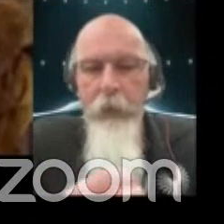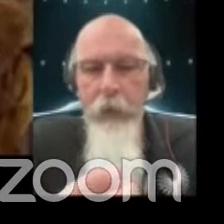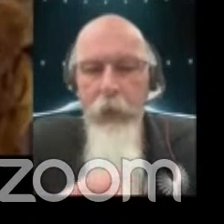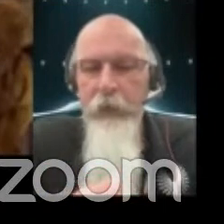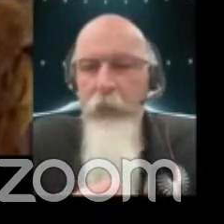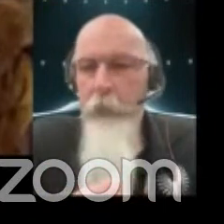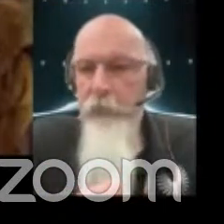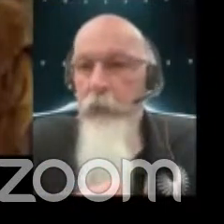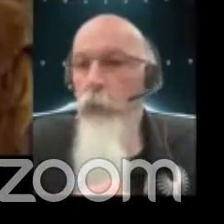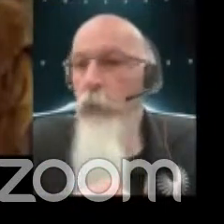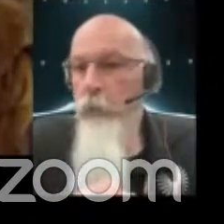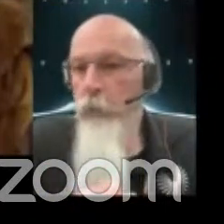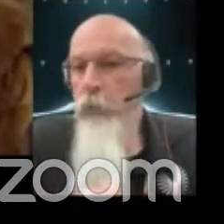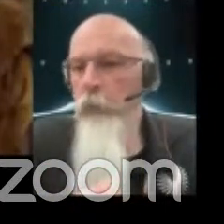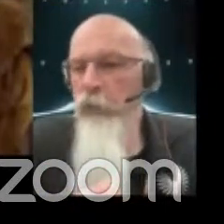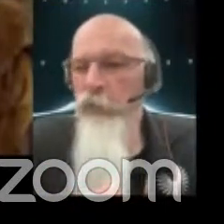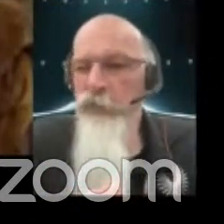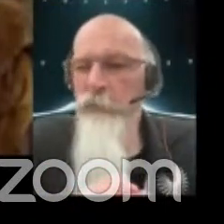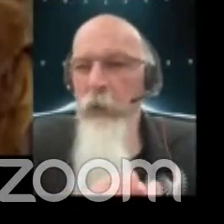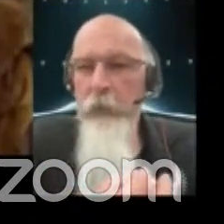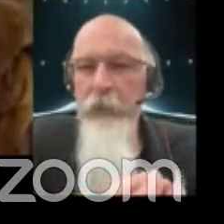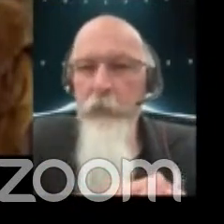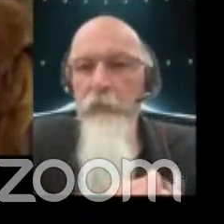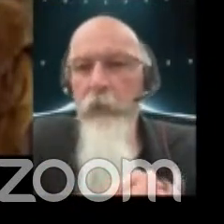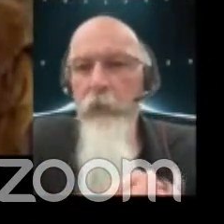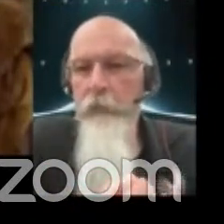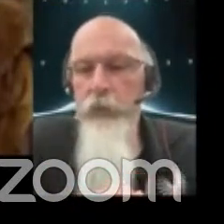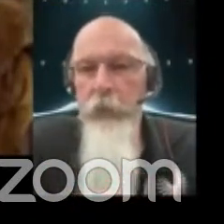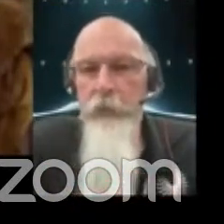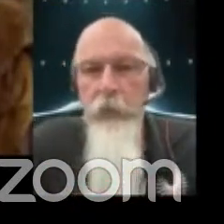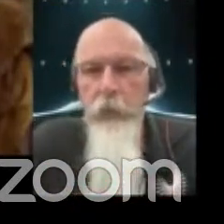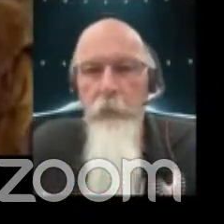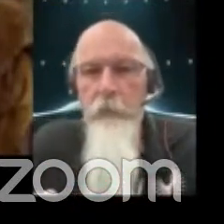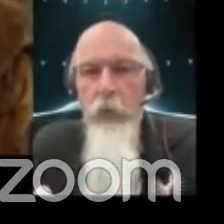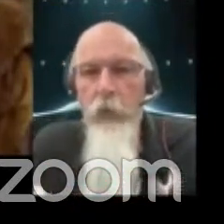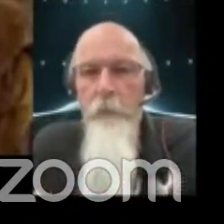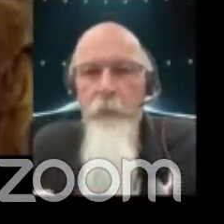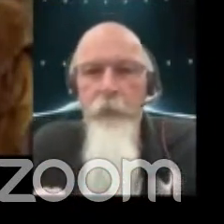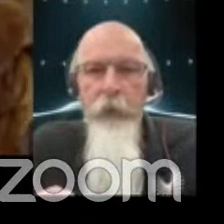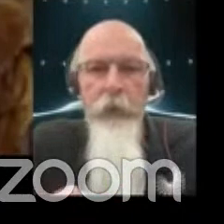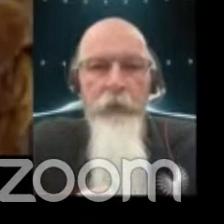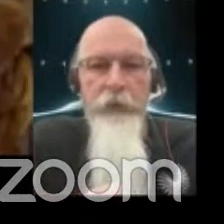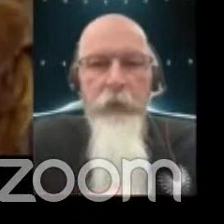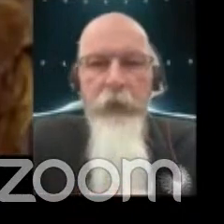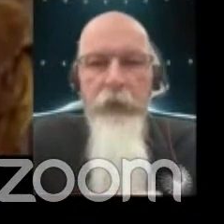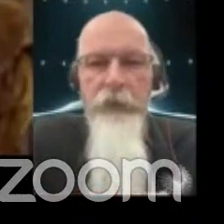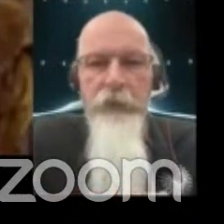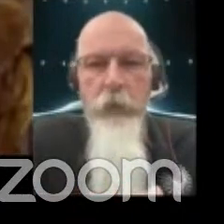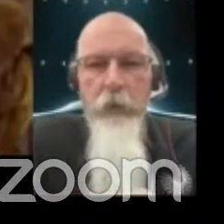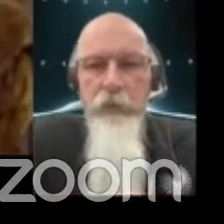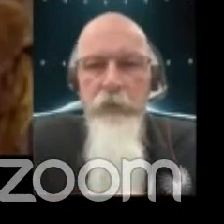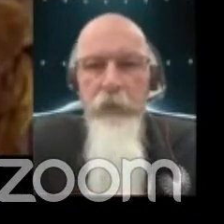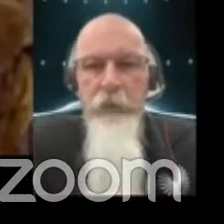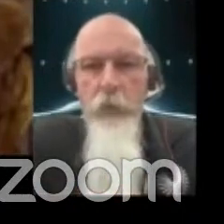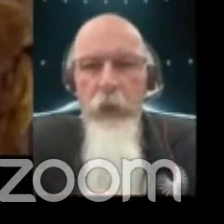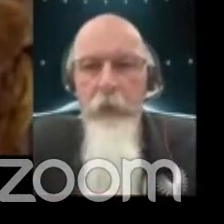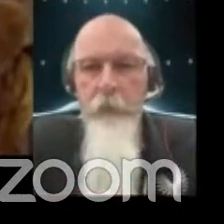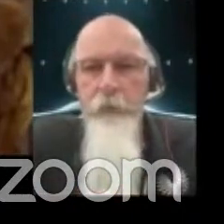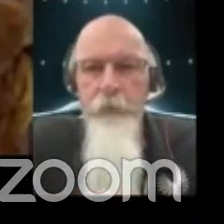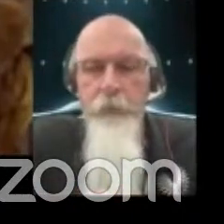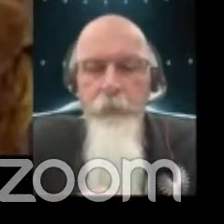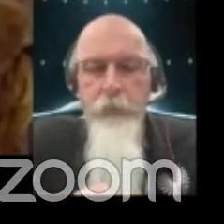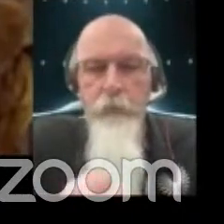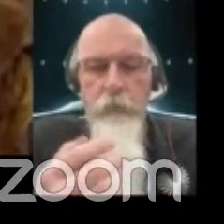uh I think we'd find that we were probably the ones that maybe need to evolve and change a little bit more so I think this is one of those things